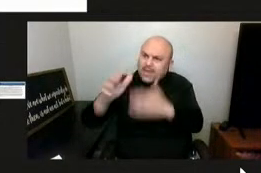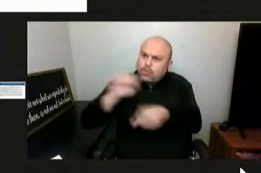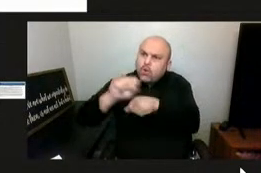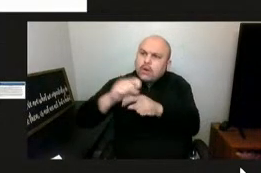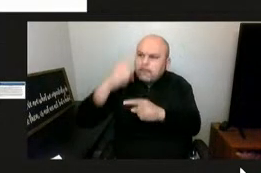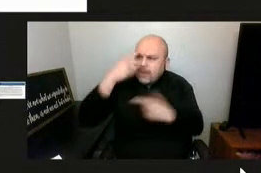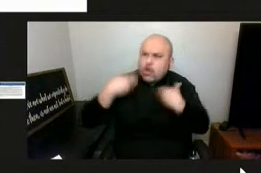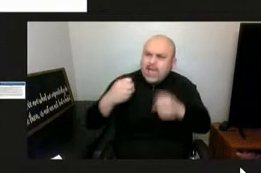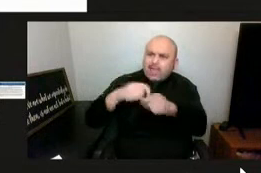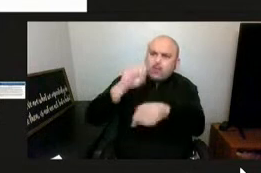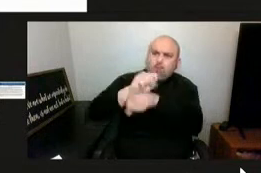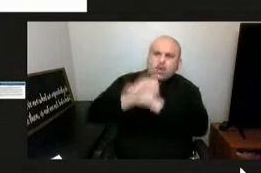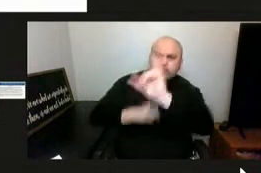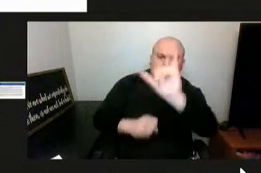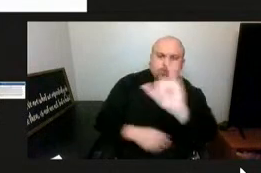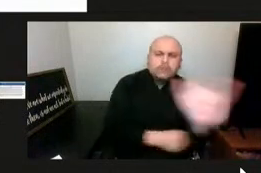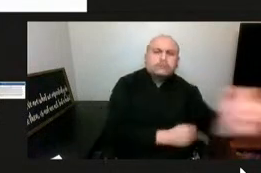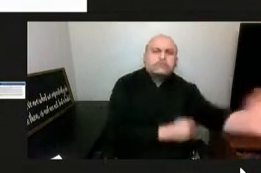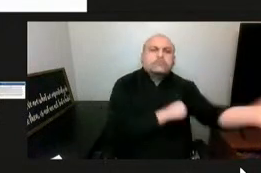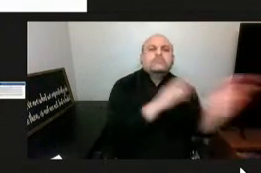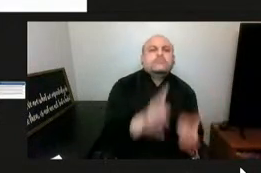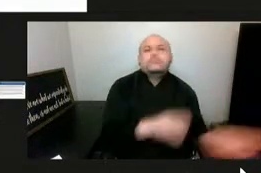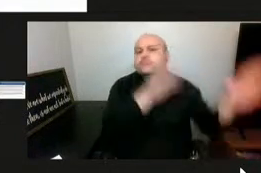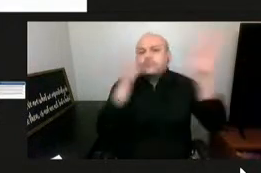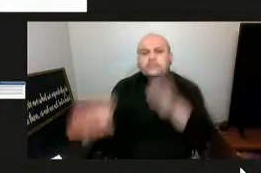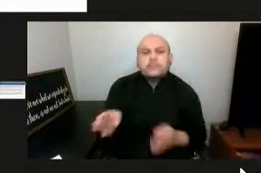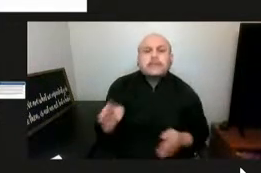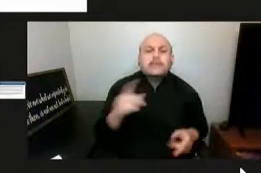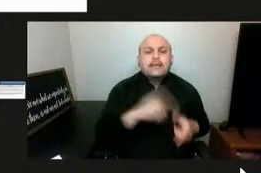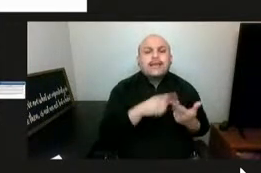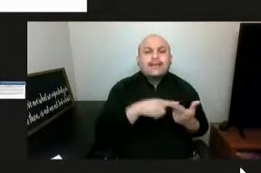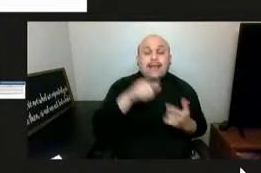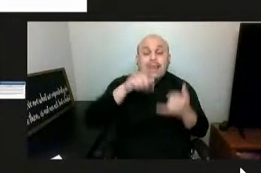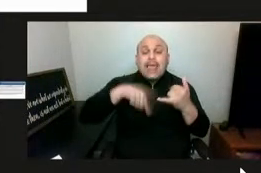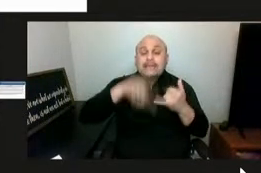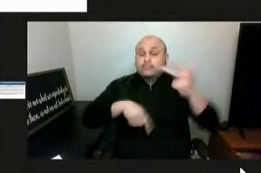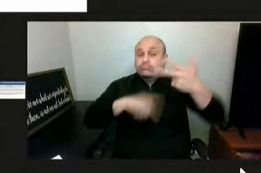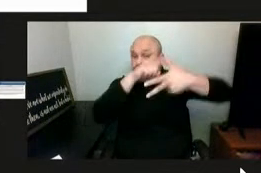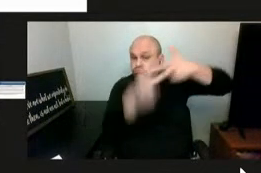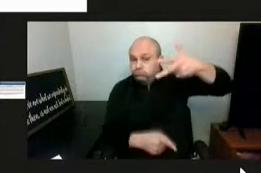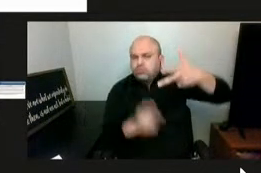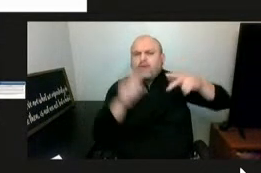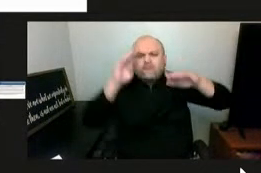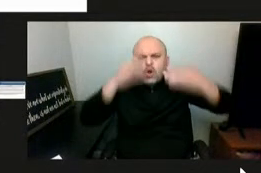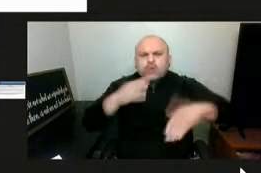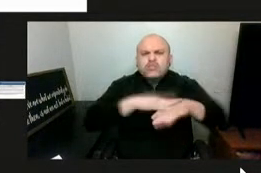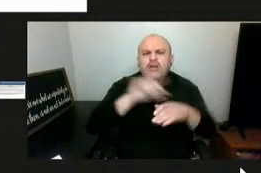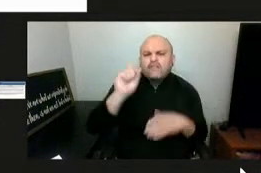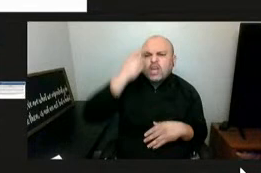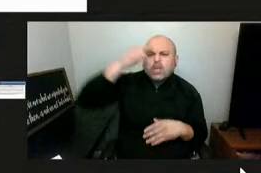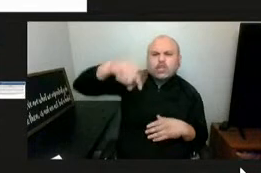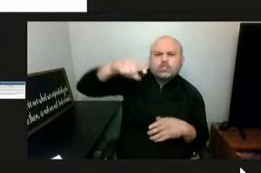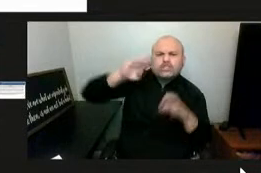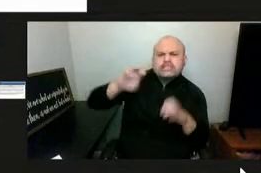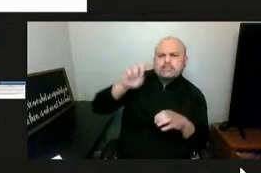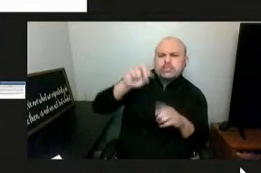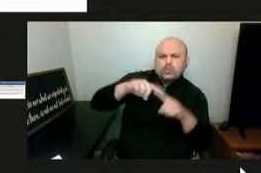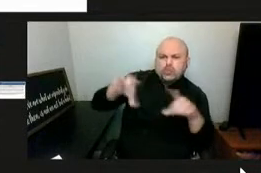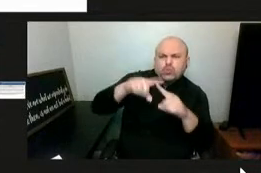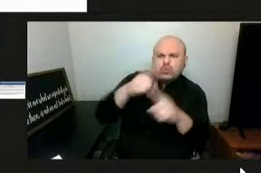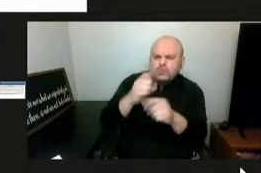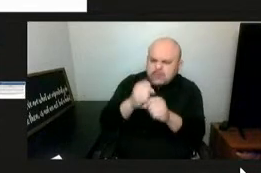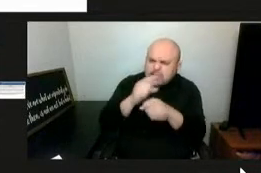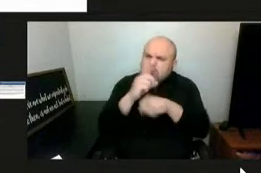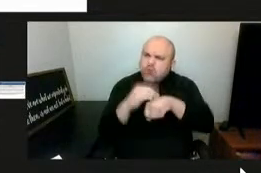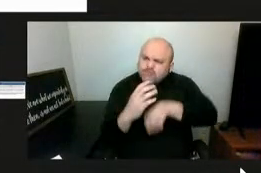please. And then this last set of recommendation really focuses on what the federal government could be doing to strengthen our investment in